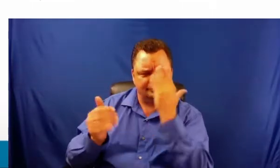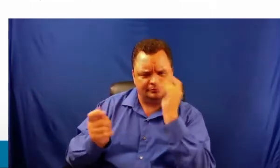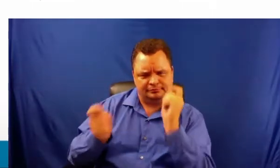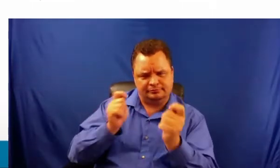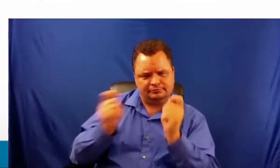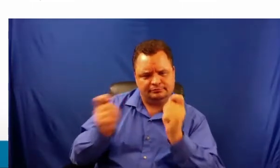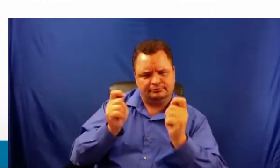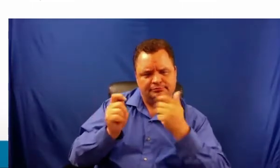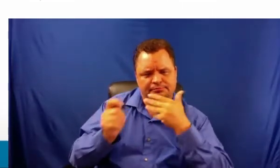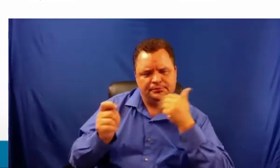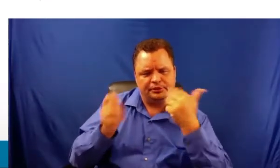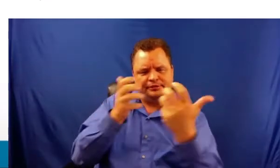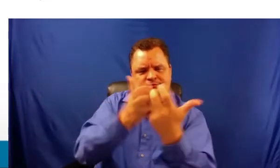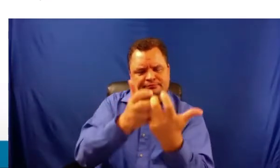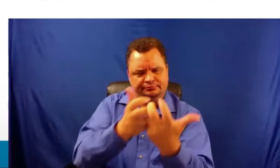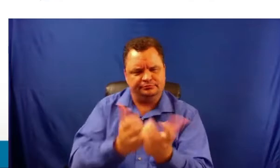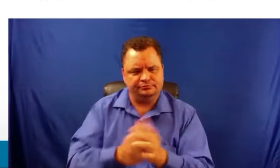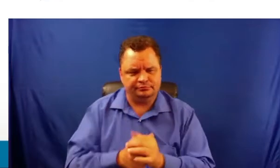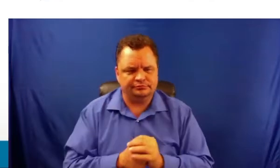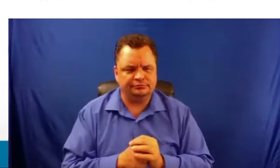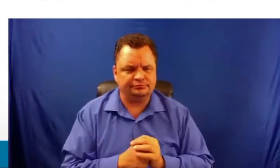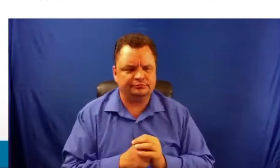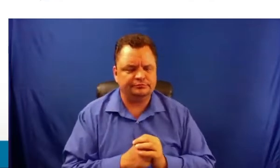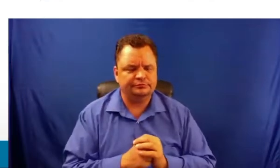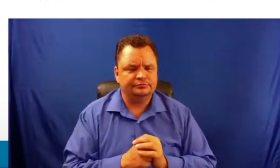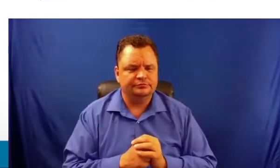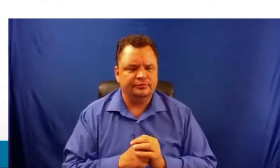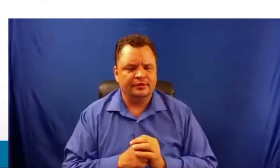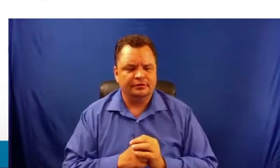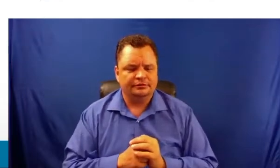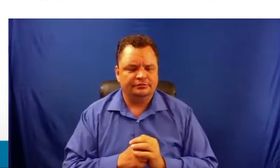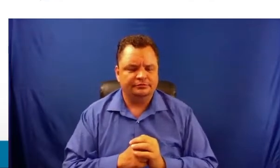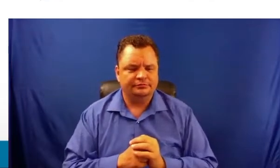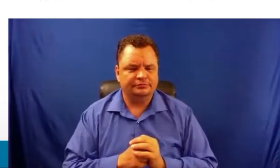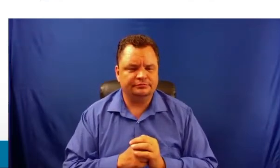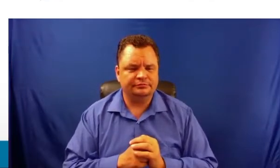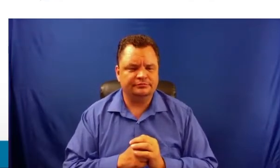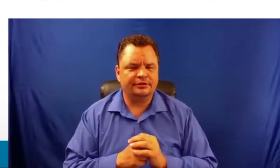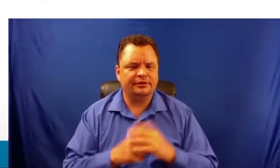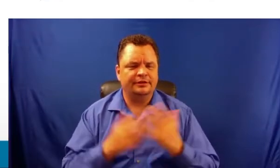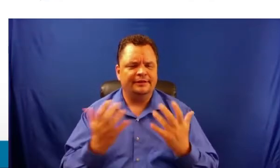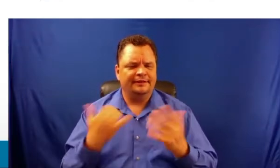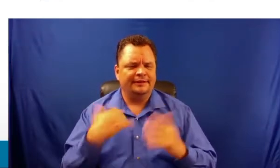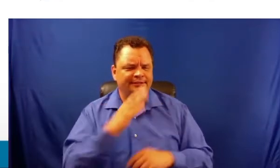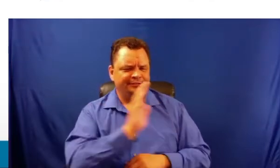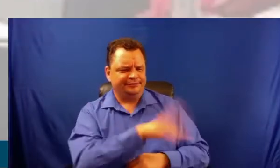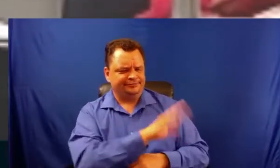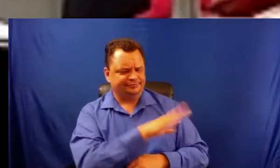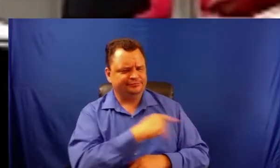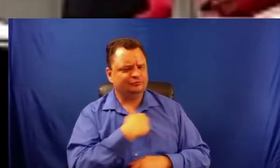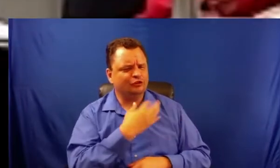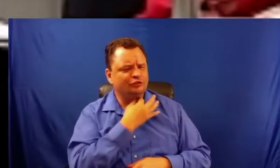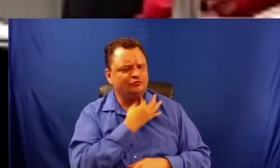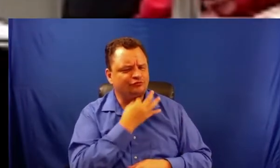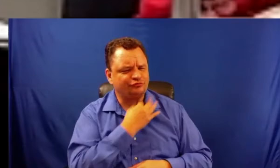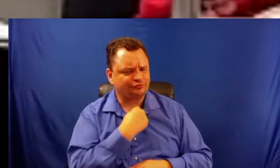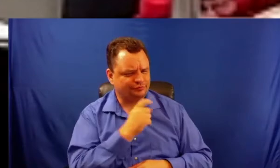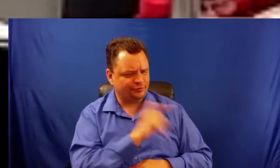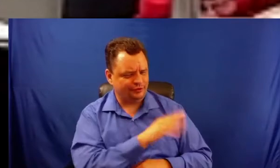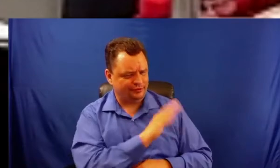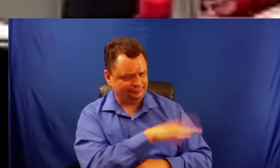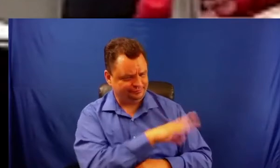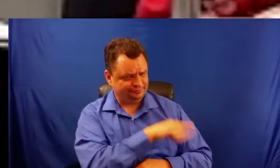Oh, yeah, a quick question. How does this hospital census overlay